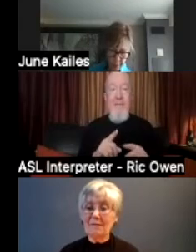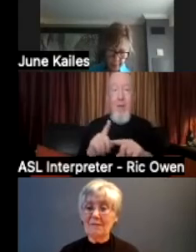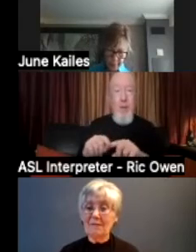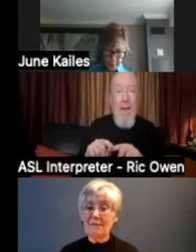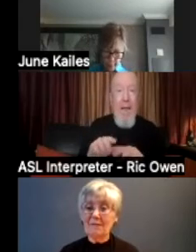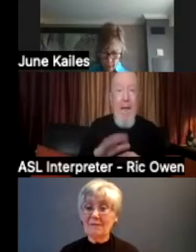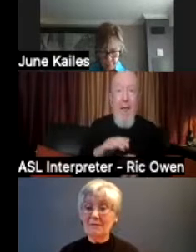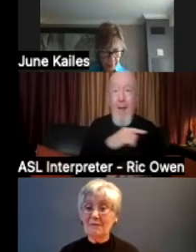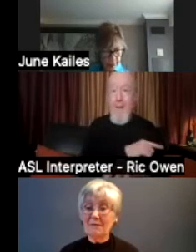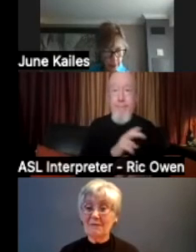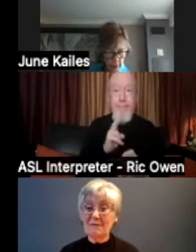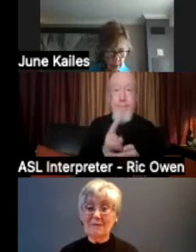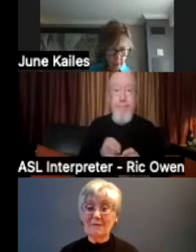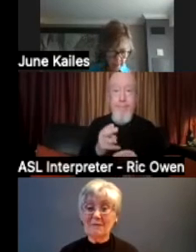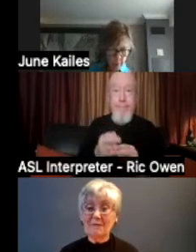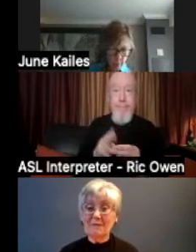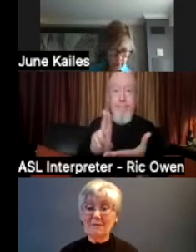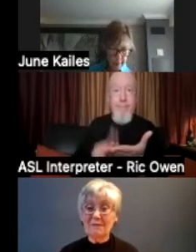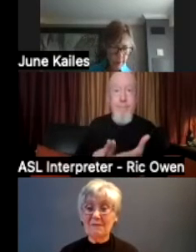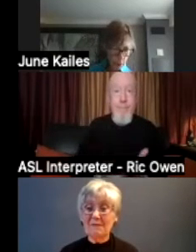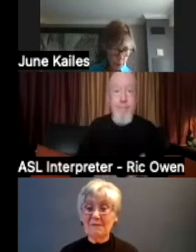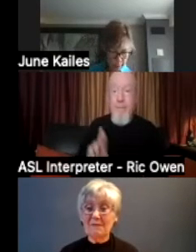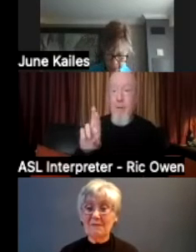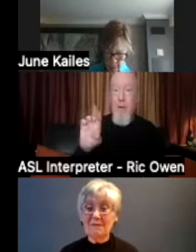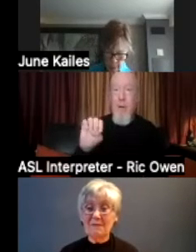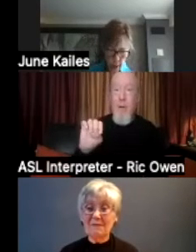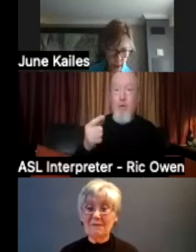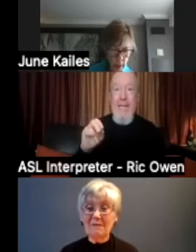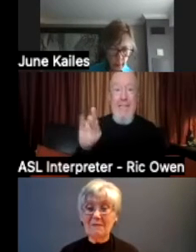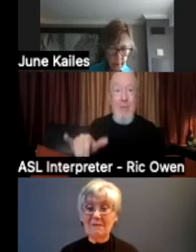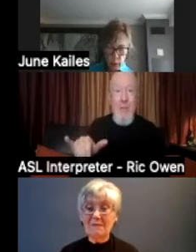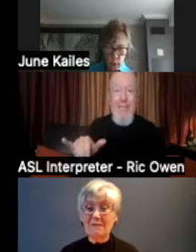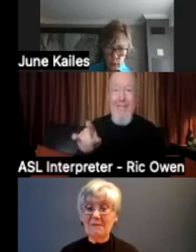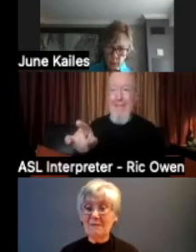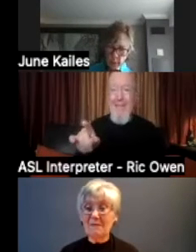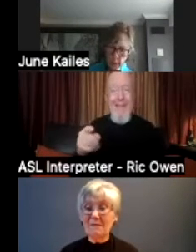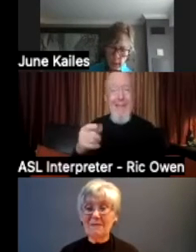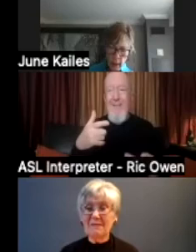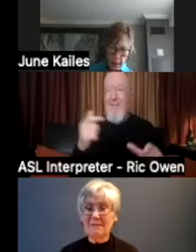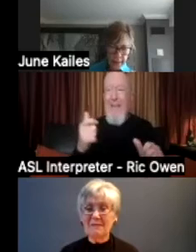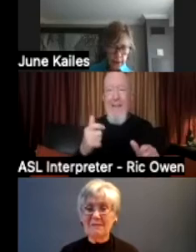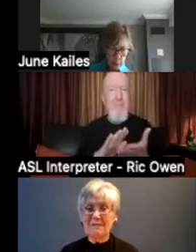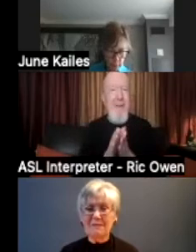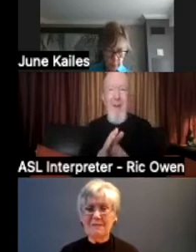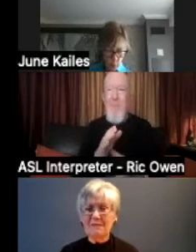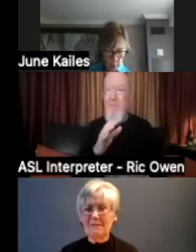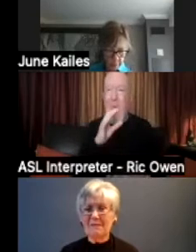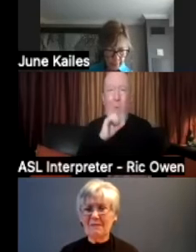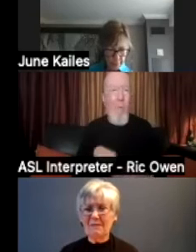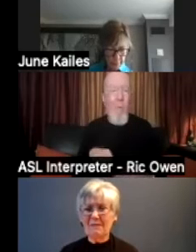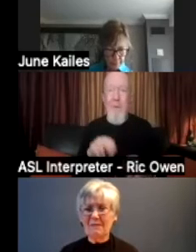work and are outdated before they're even created, to use